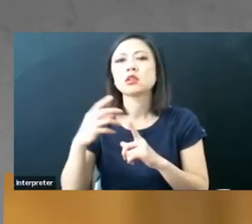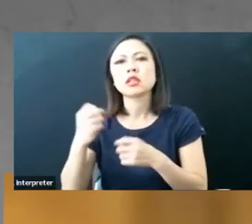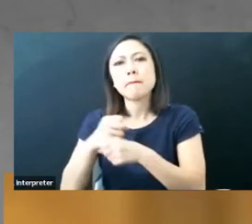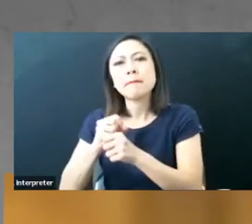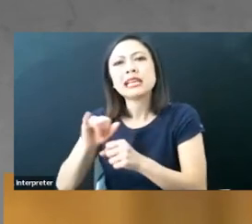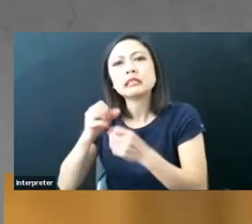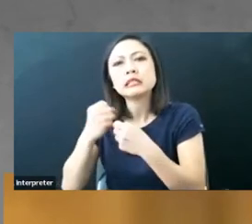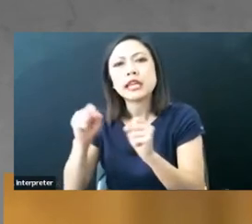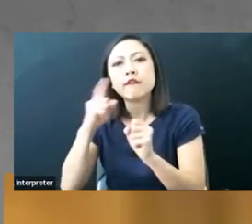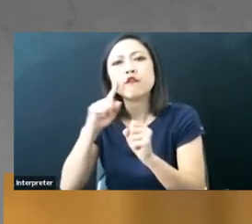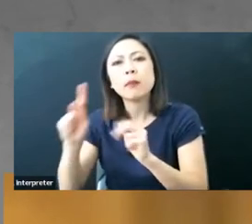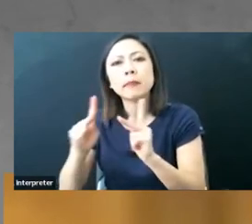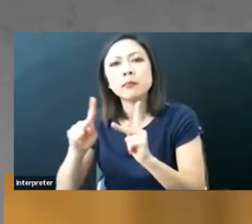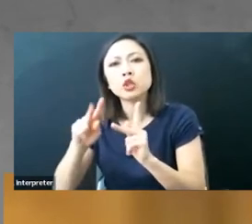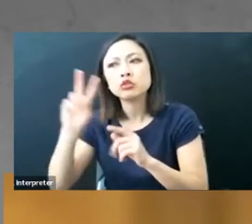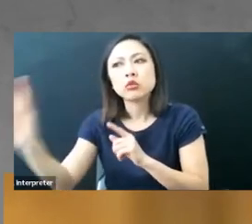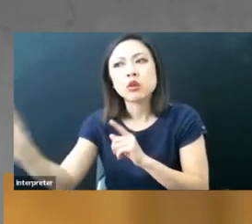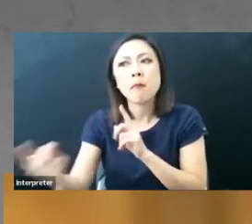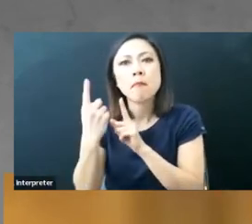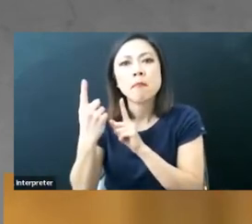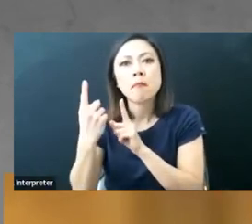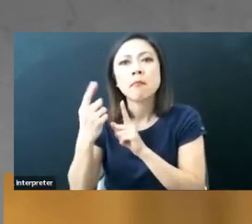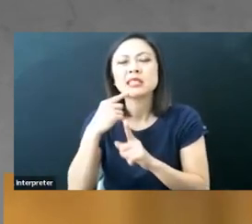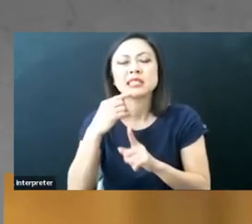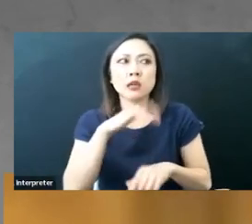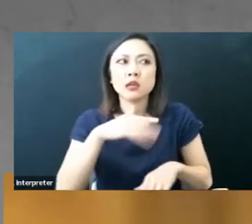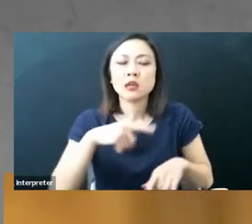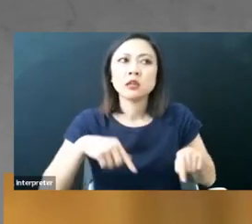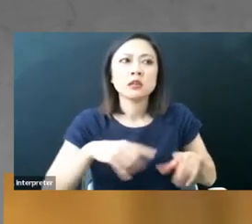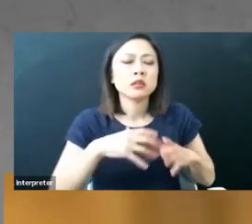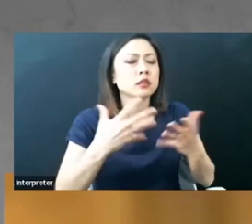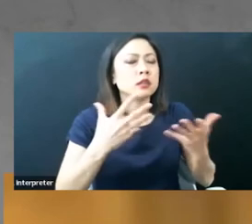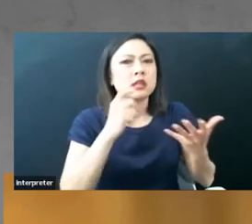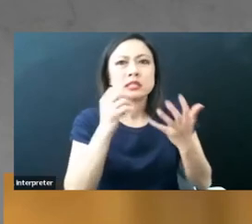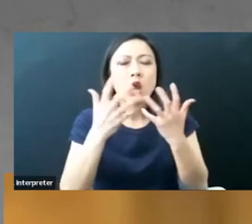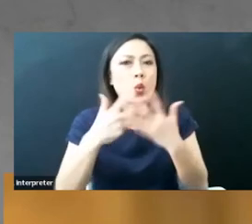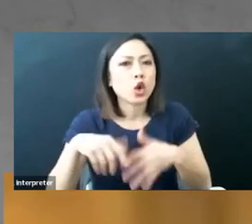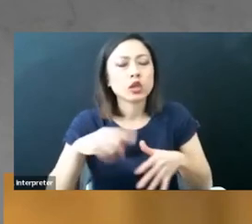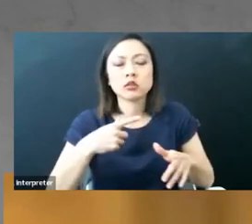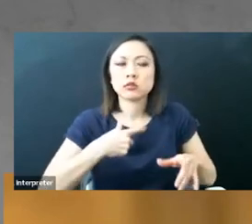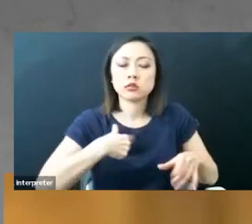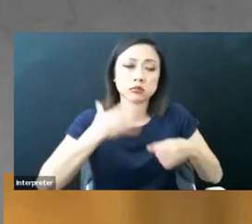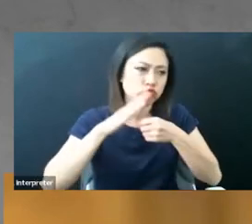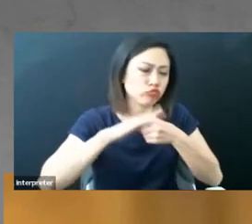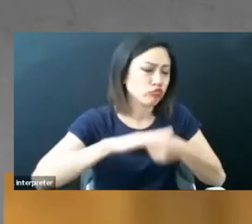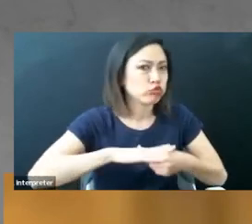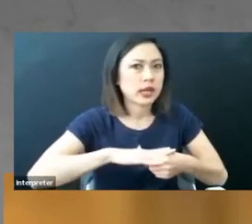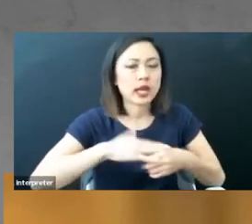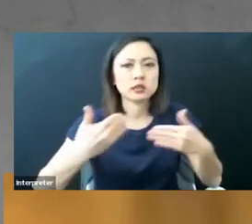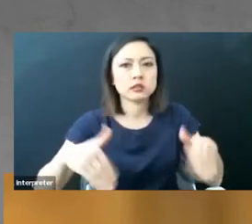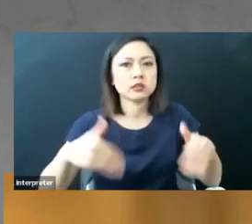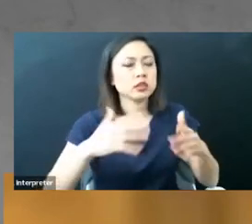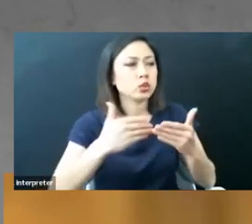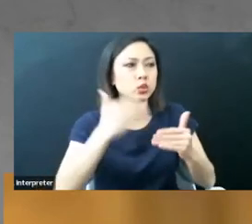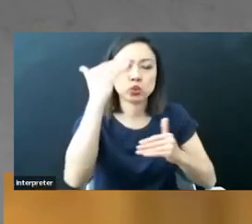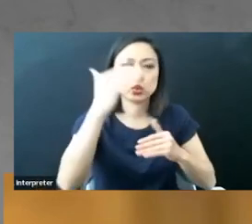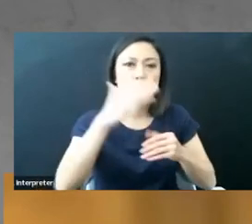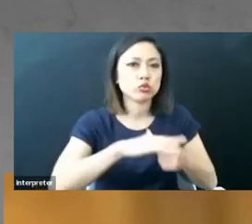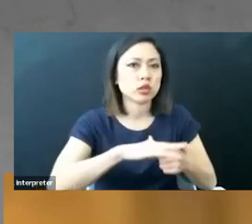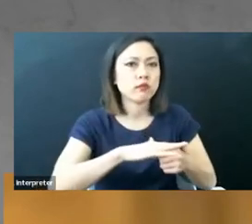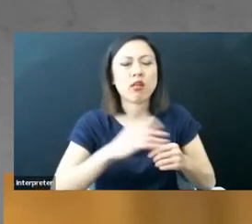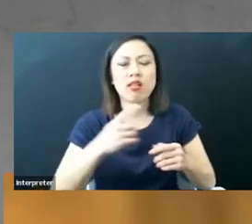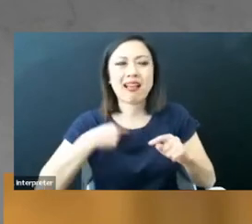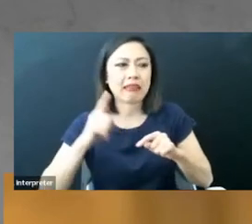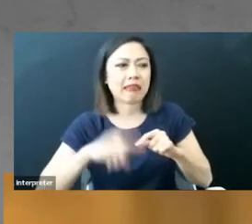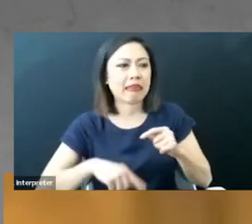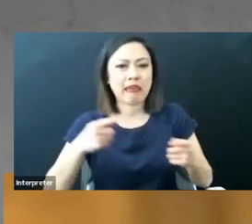need to have this conversation. This isn't working. This is too stressful, because I don't want anyone to conclude I can't handle both,